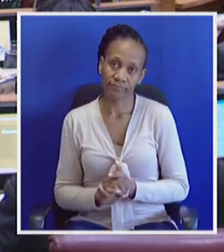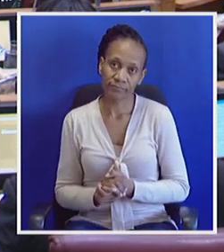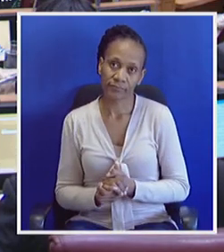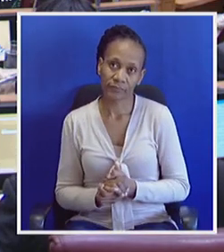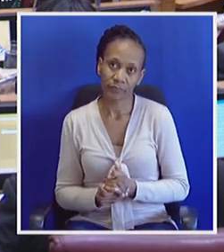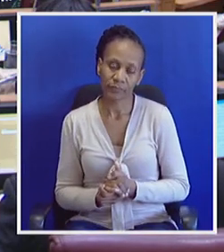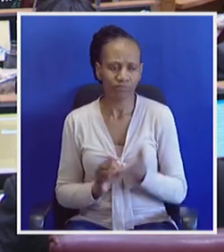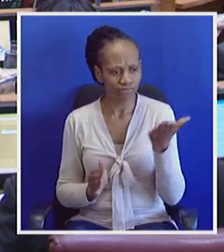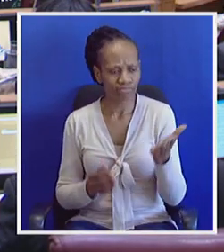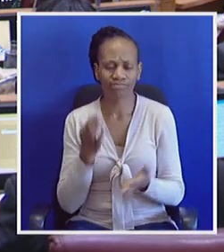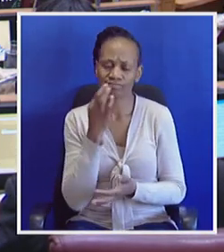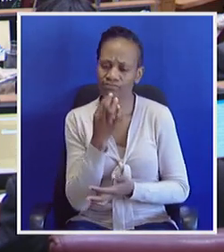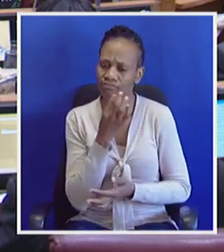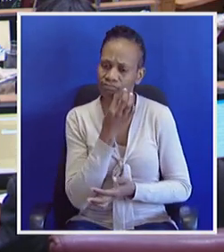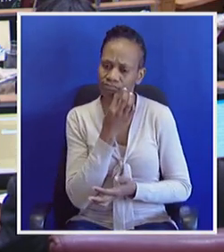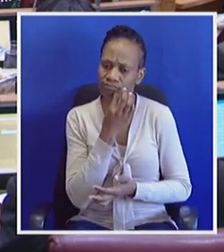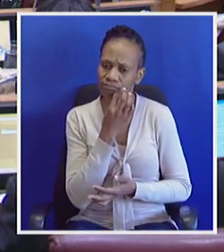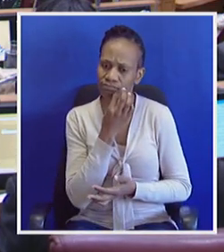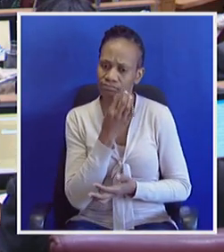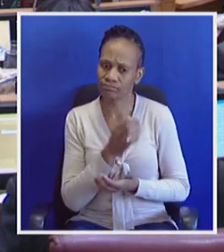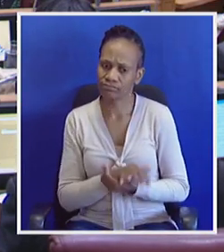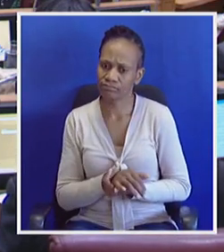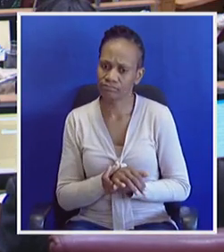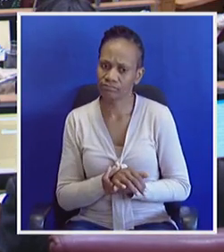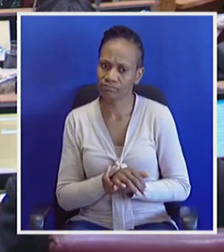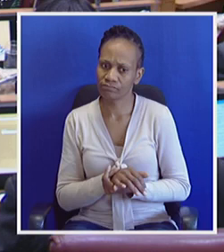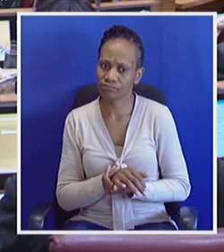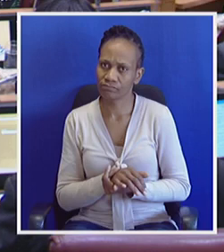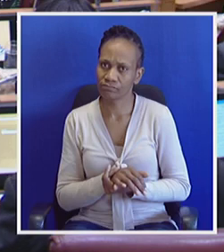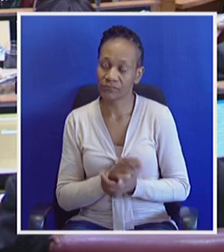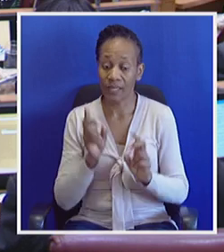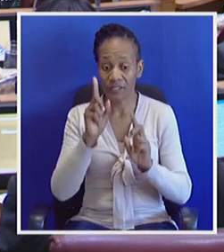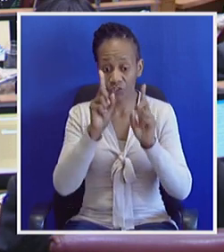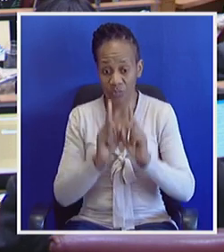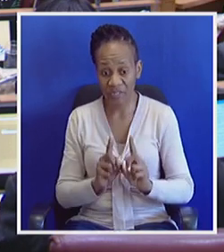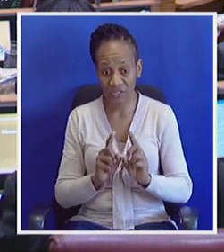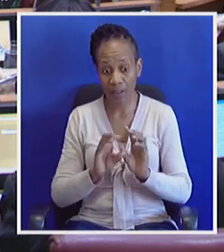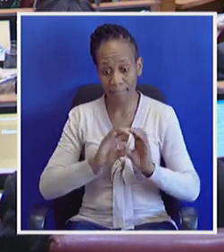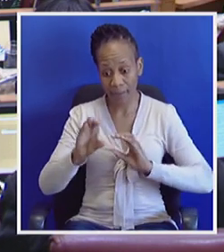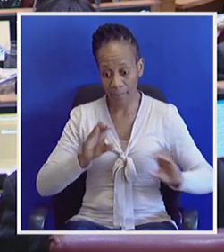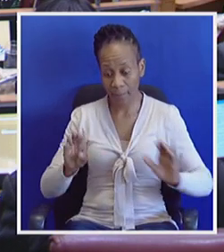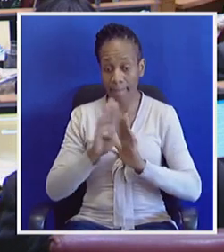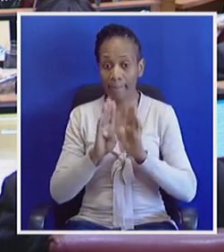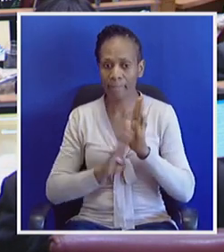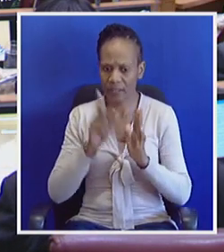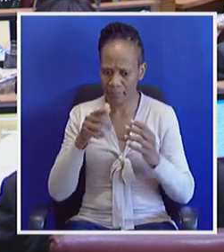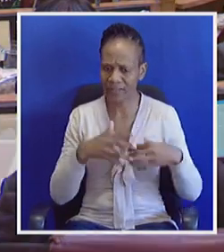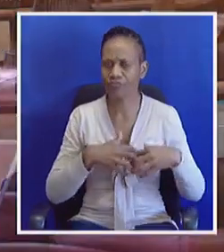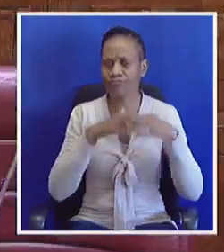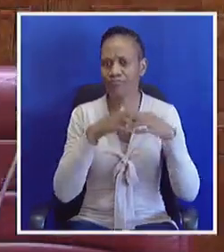As you said, there should be a special appropriations bill. Unfortunately, Deputy